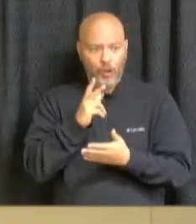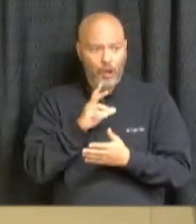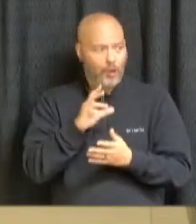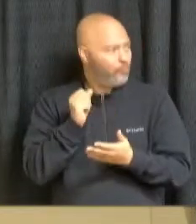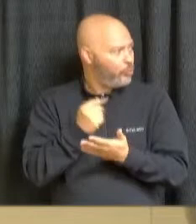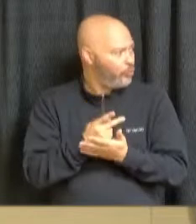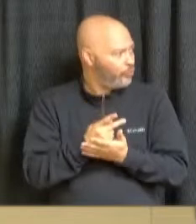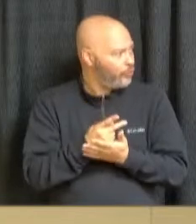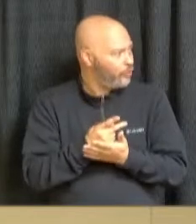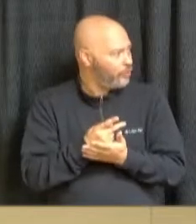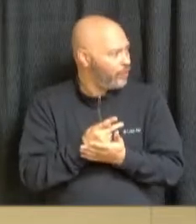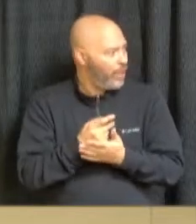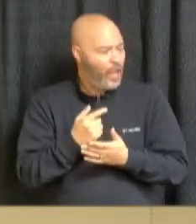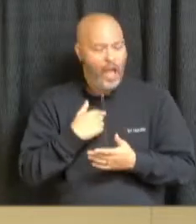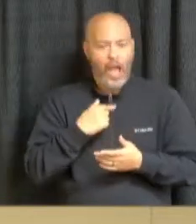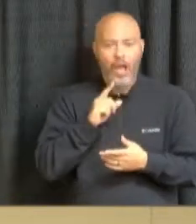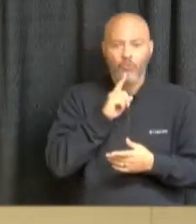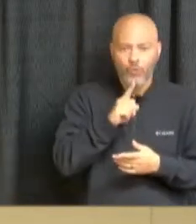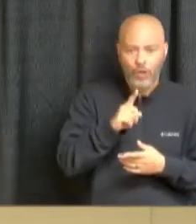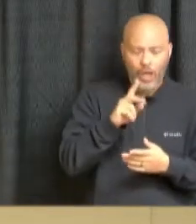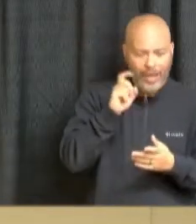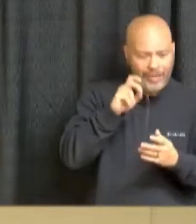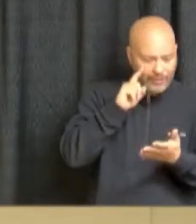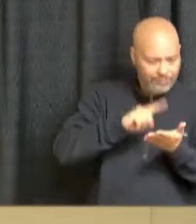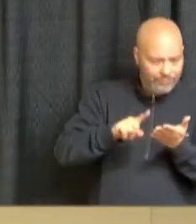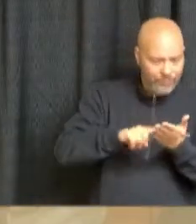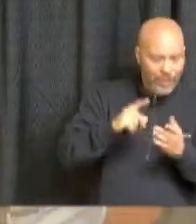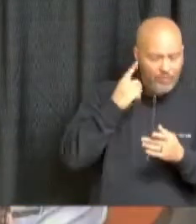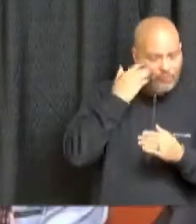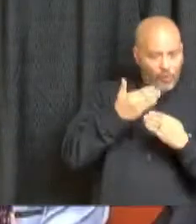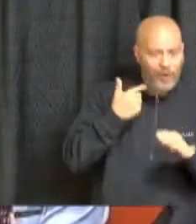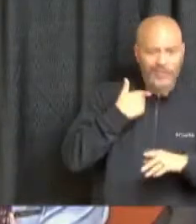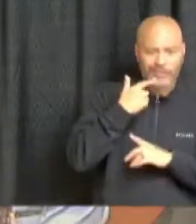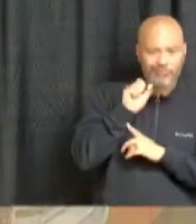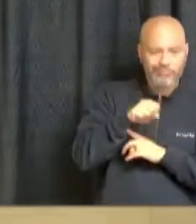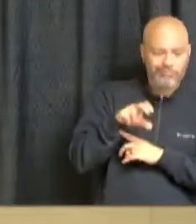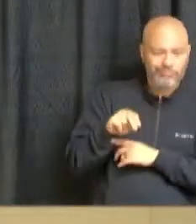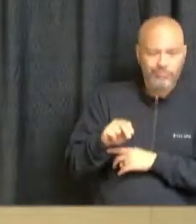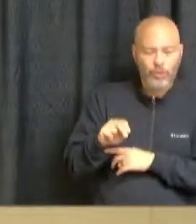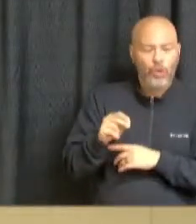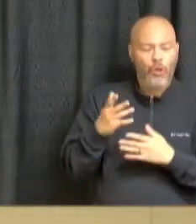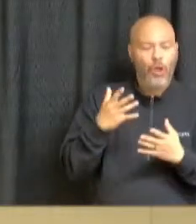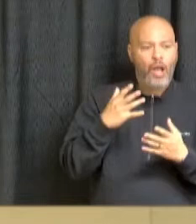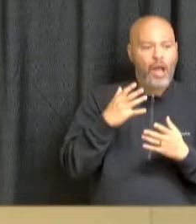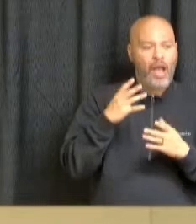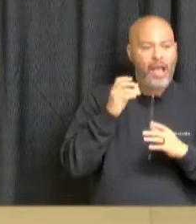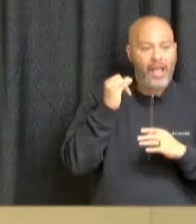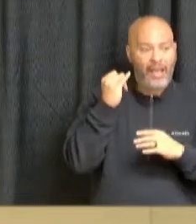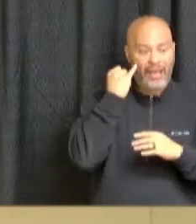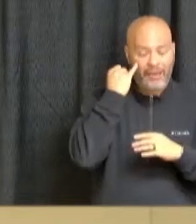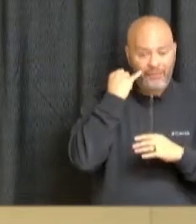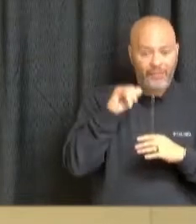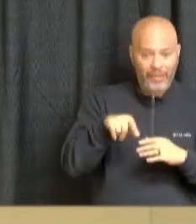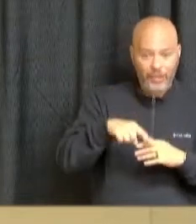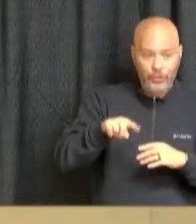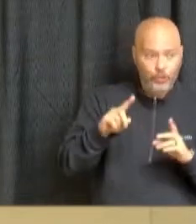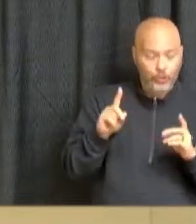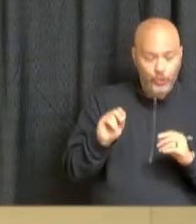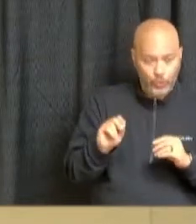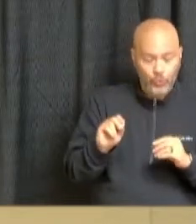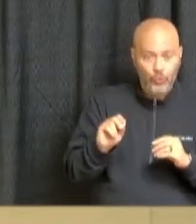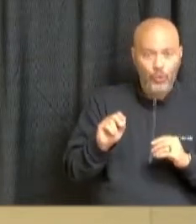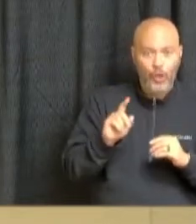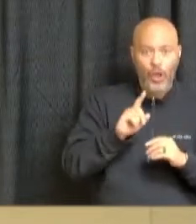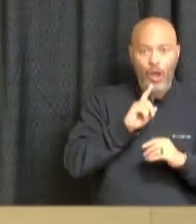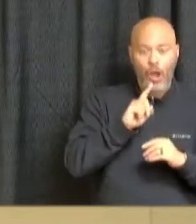believe, I would rather look into that before I answer that in the affirmative. Okay, then my other question would be, if they do,